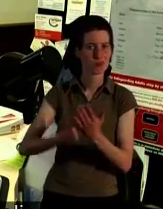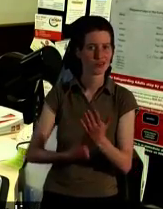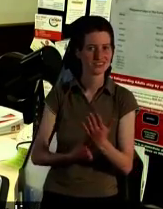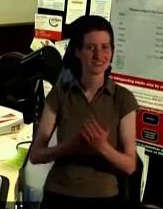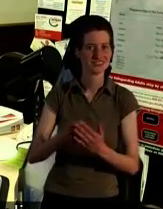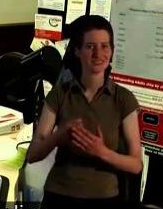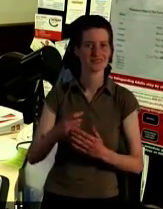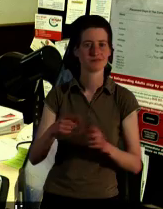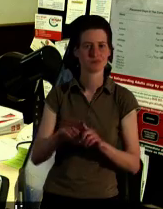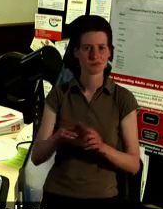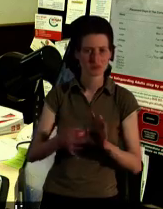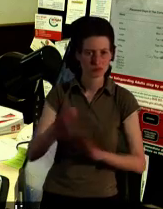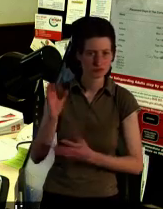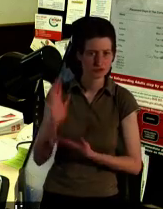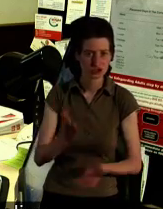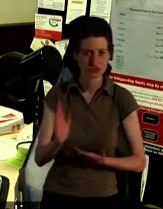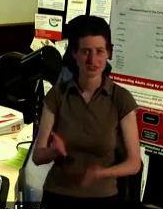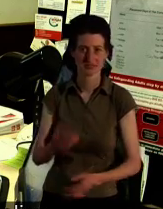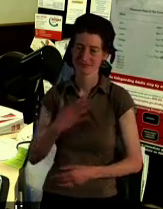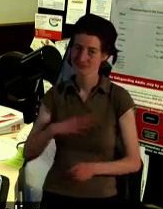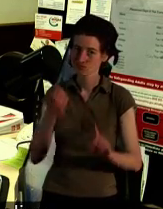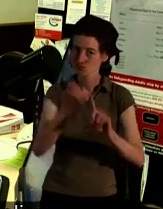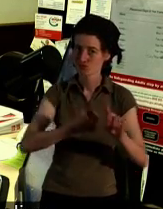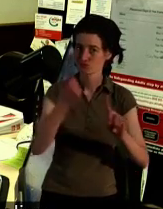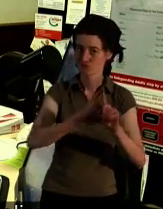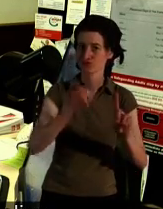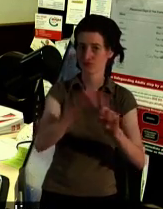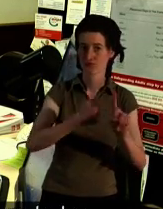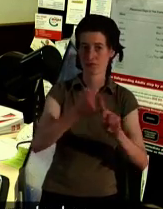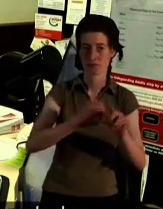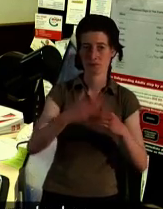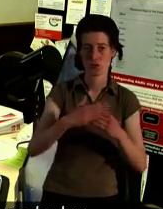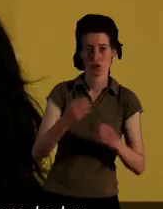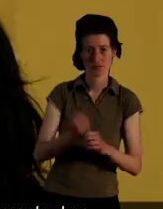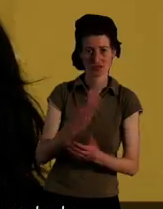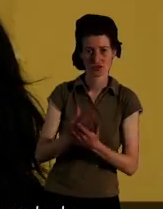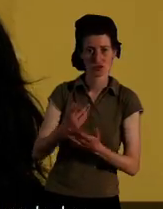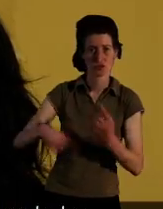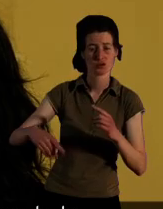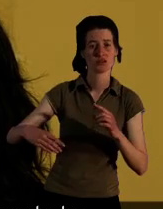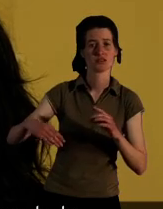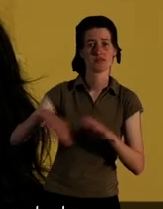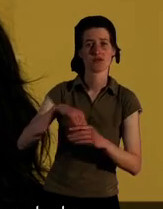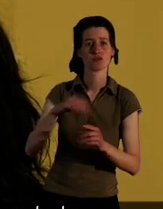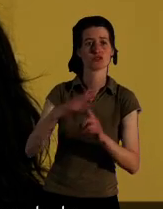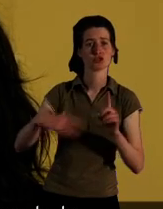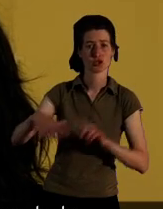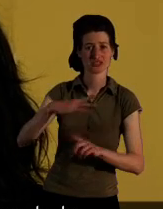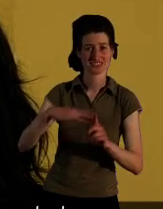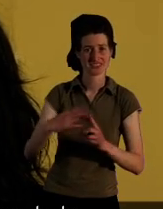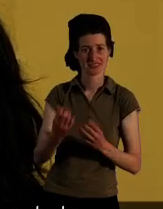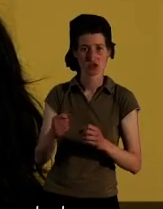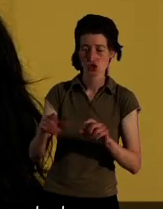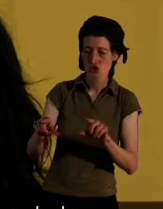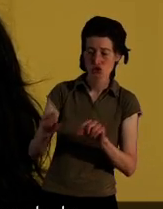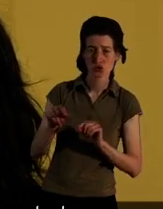district to try and inform policy development and improve services. We need to campaign more and more